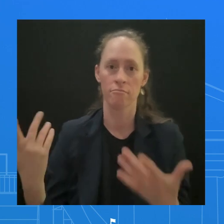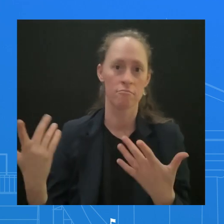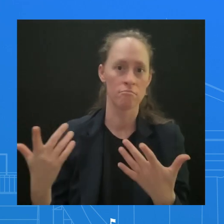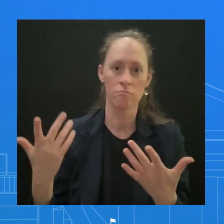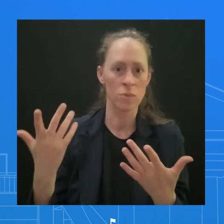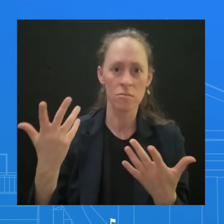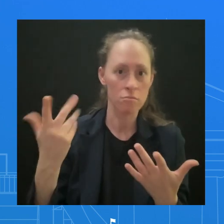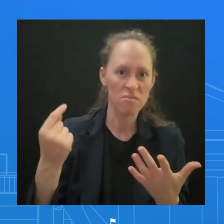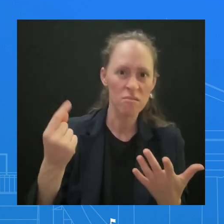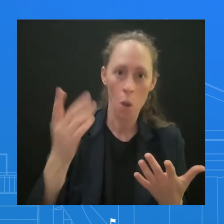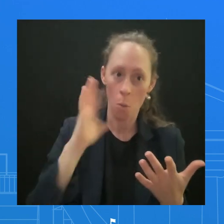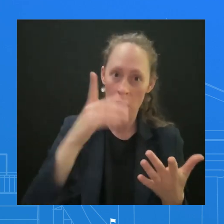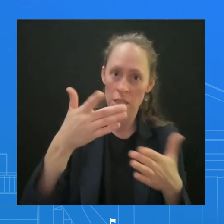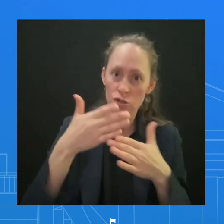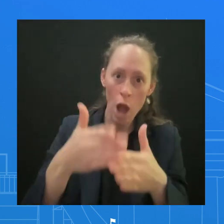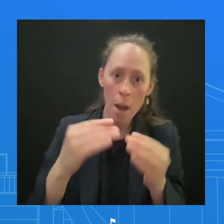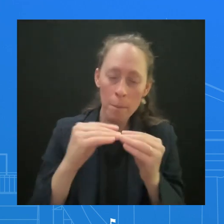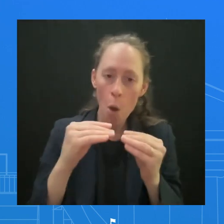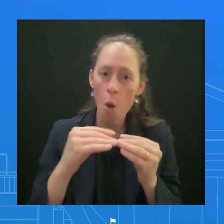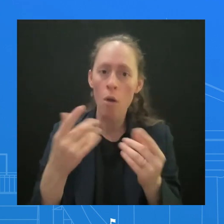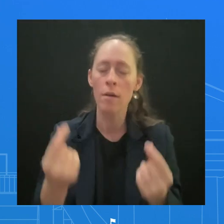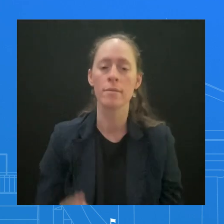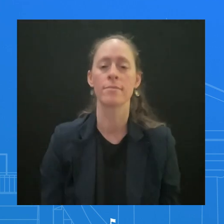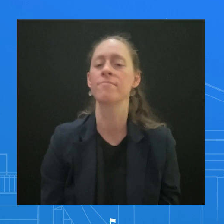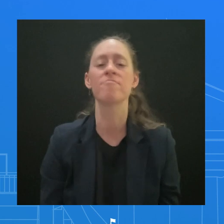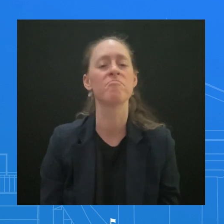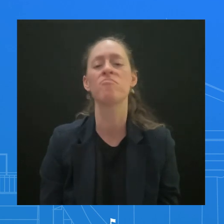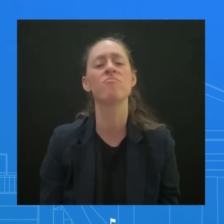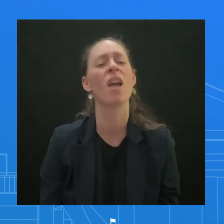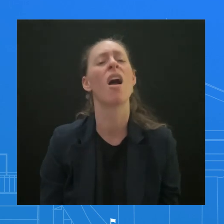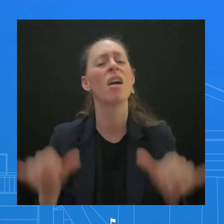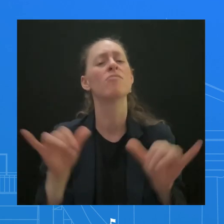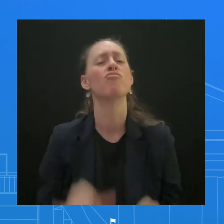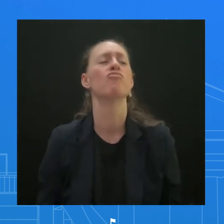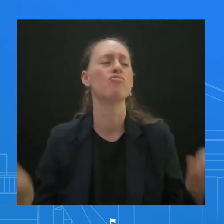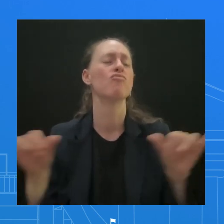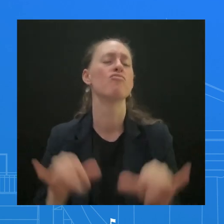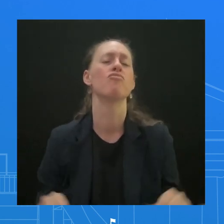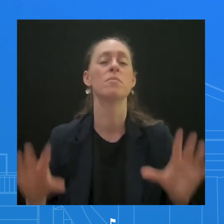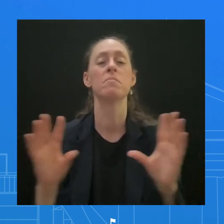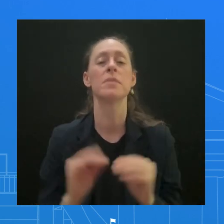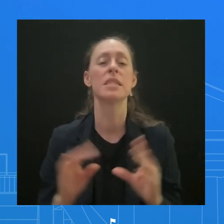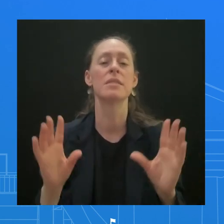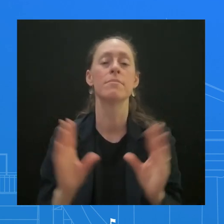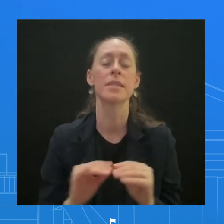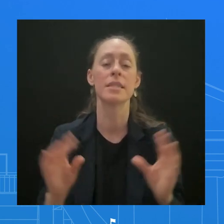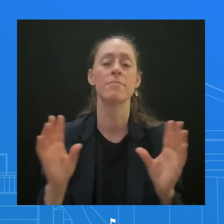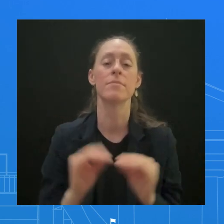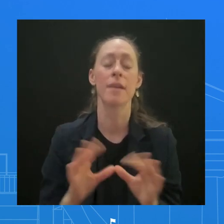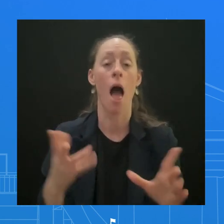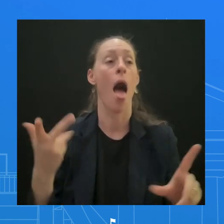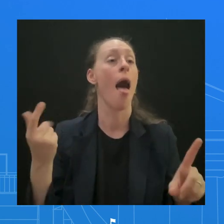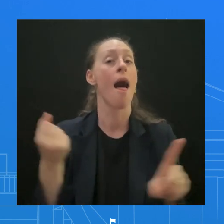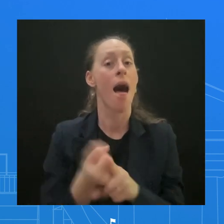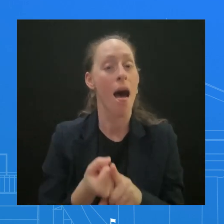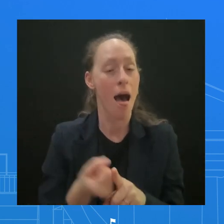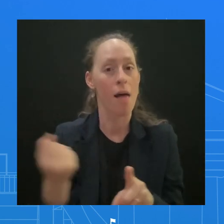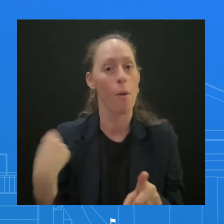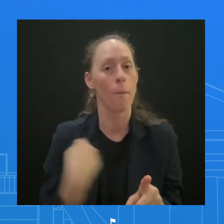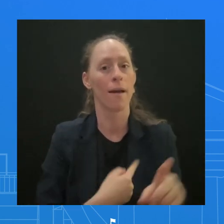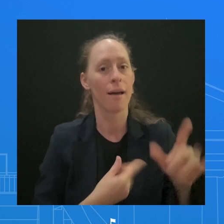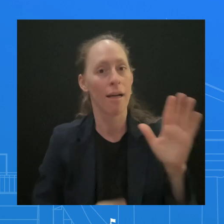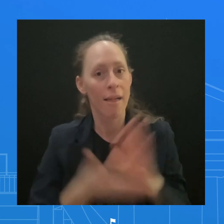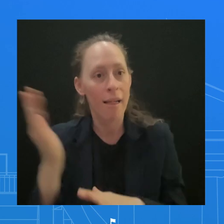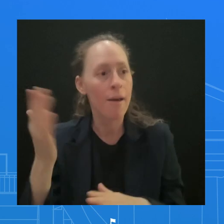like that. No, it's a routine process. We happen to be the chair, and we convene the meeting as the chair of this working group, and it is at a